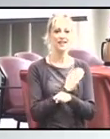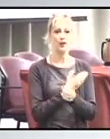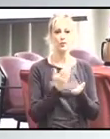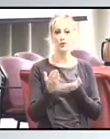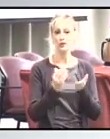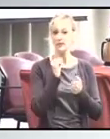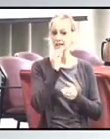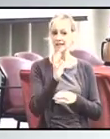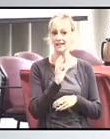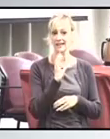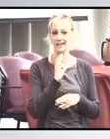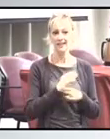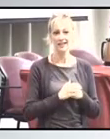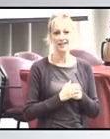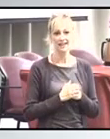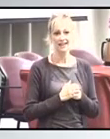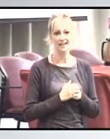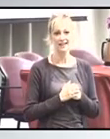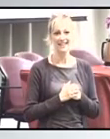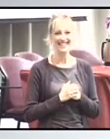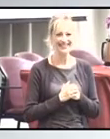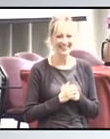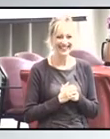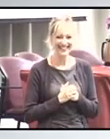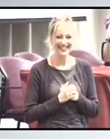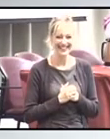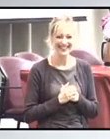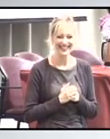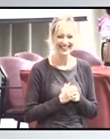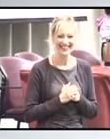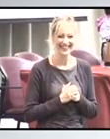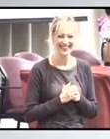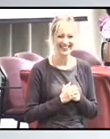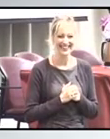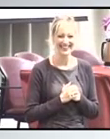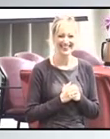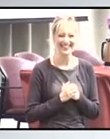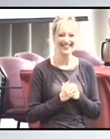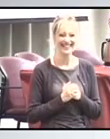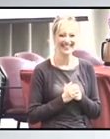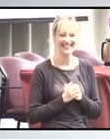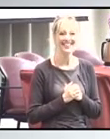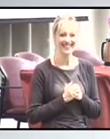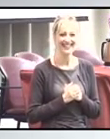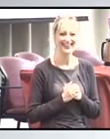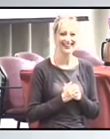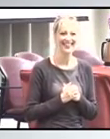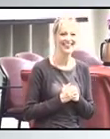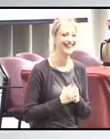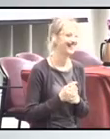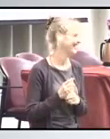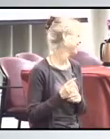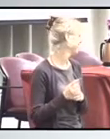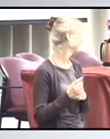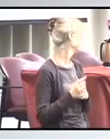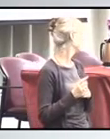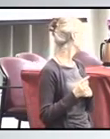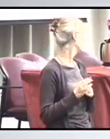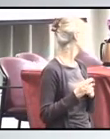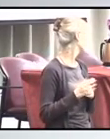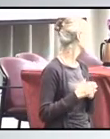speak English fluently, and our numbers were very low. We looked at the languages that were